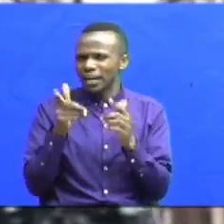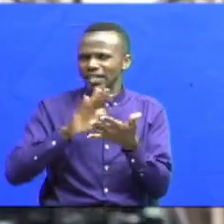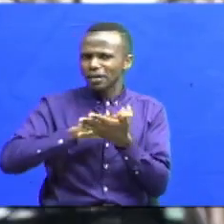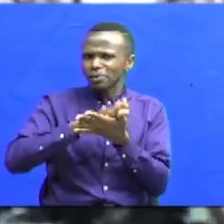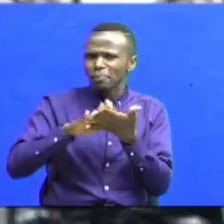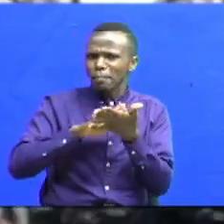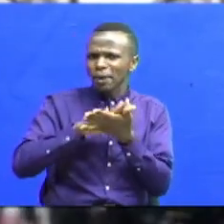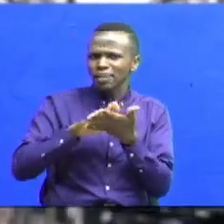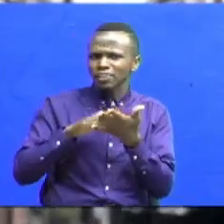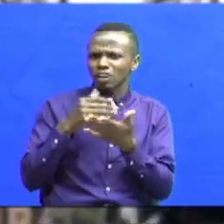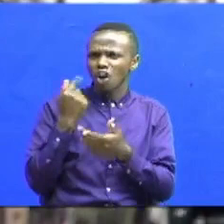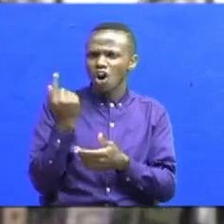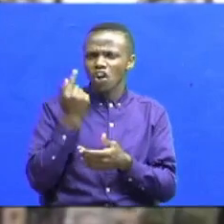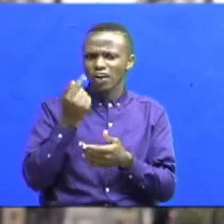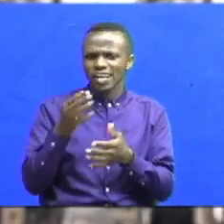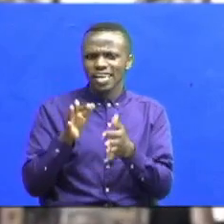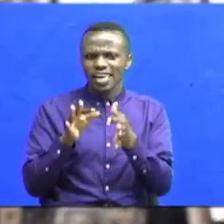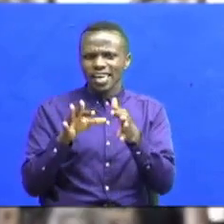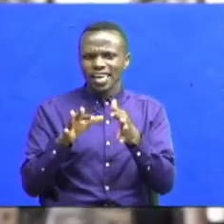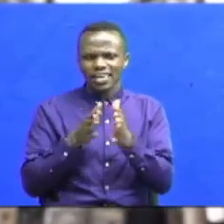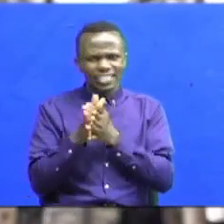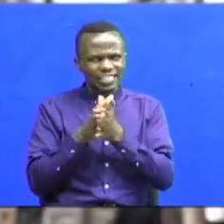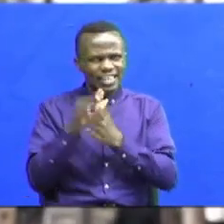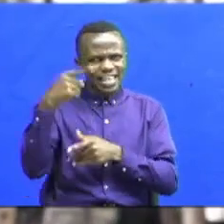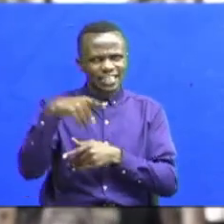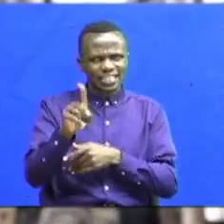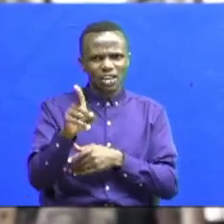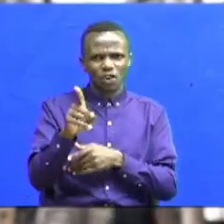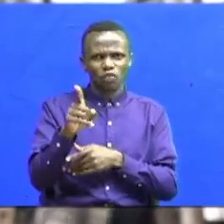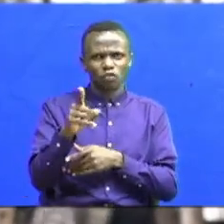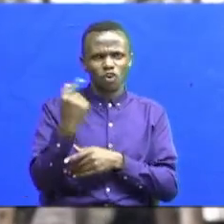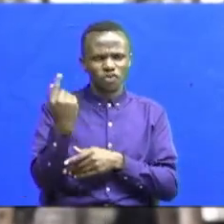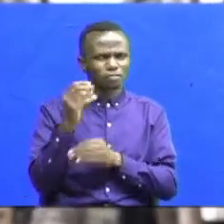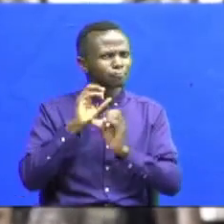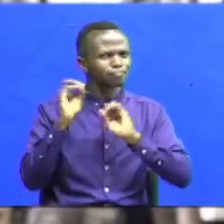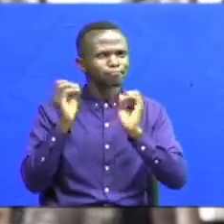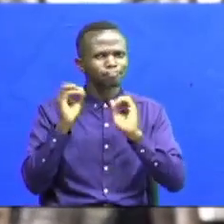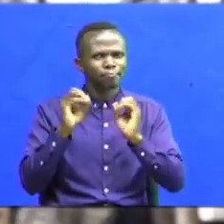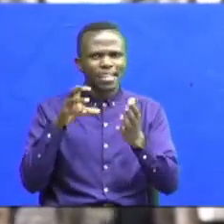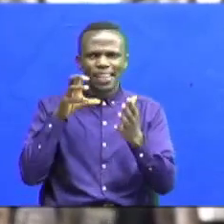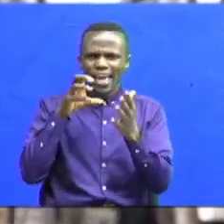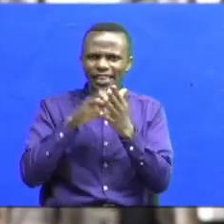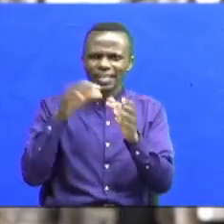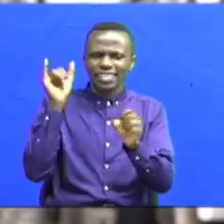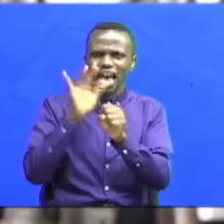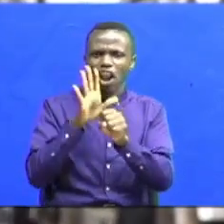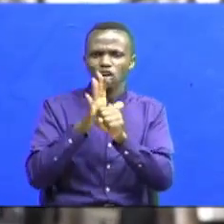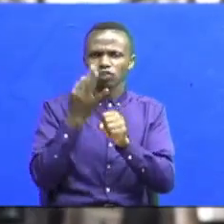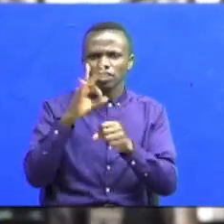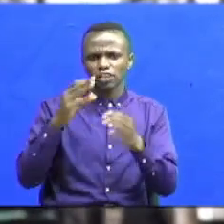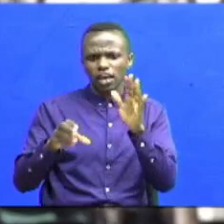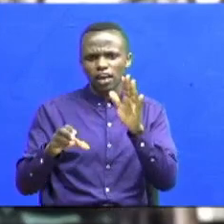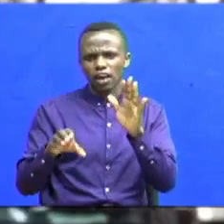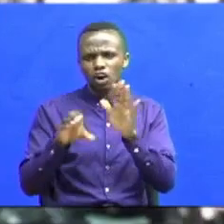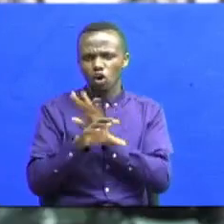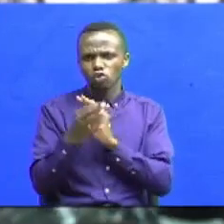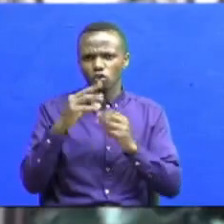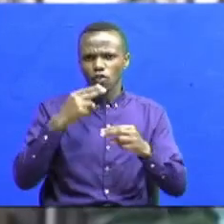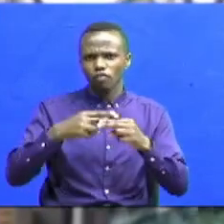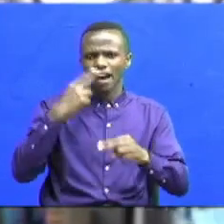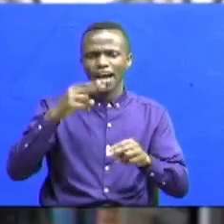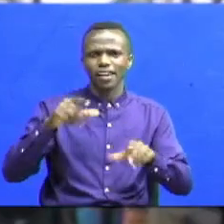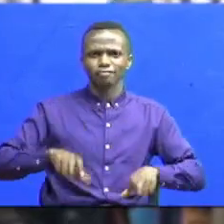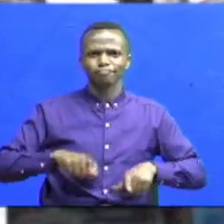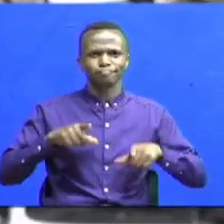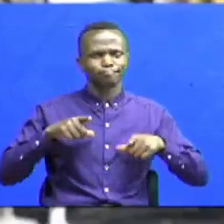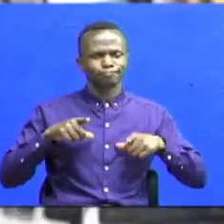partisan interest, but with the interest of the people at heart, because the real issue is the cost of living and the soaring prices. That is the